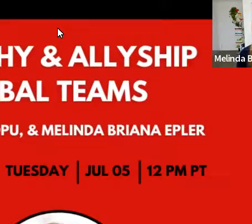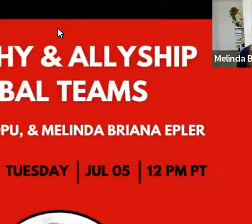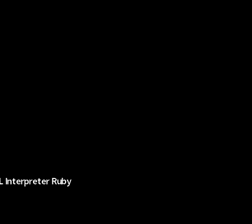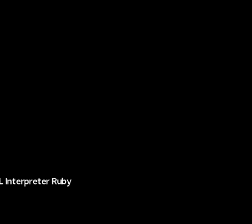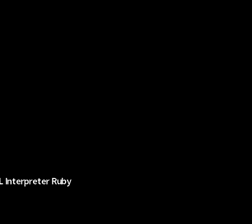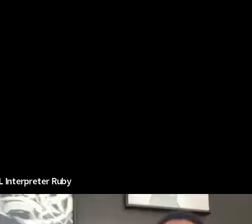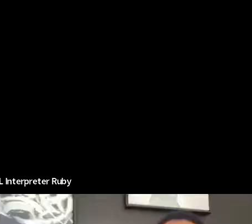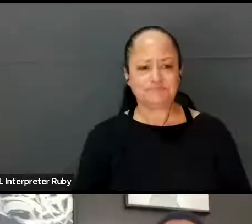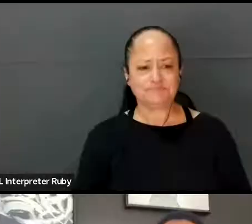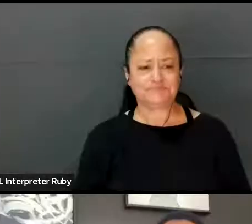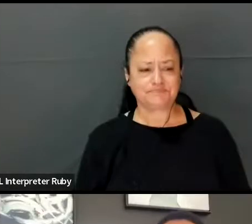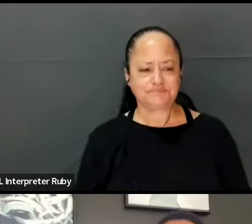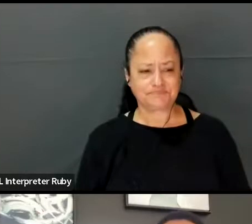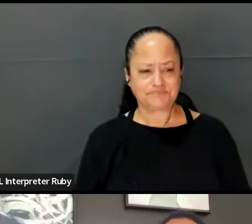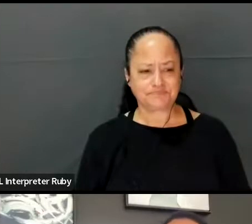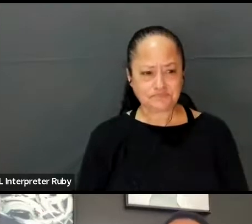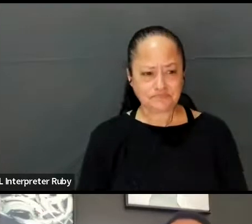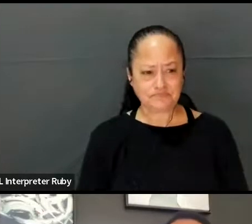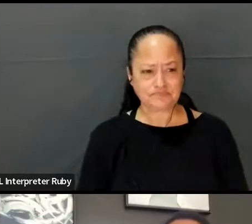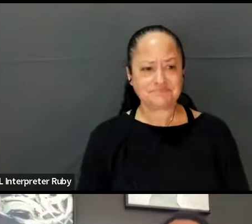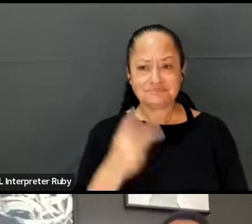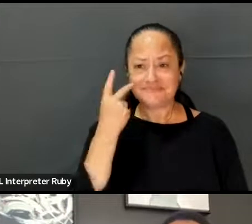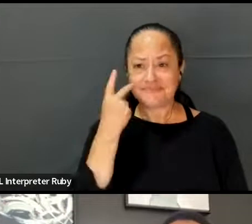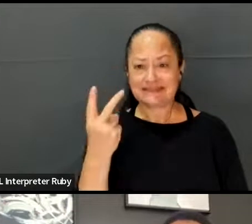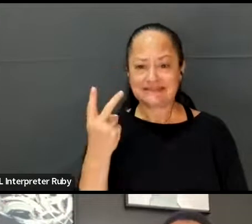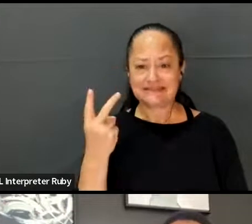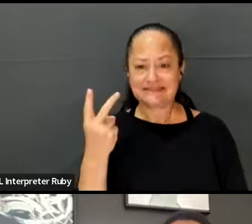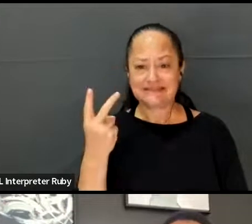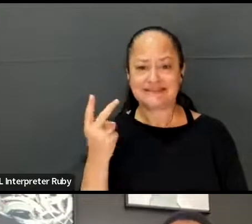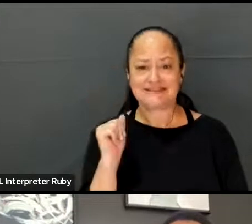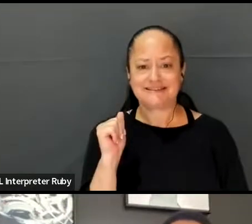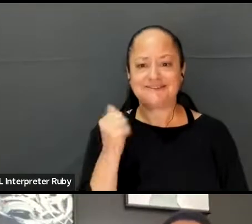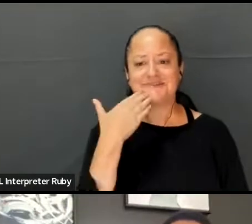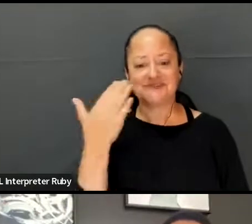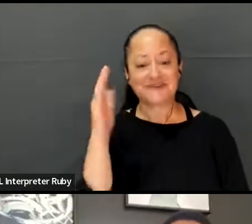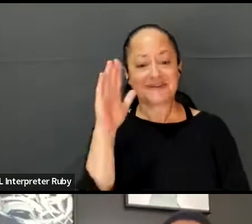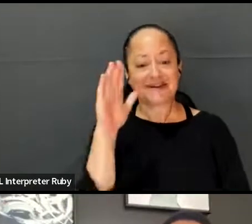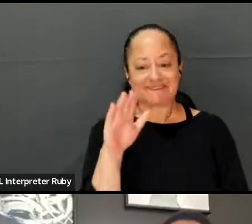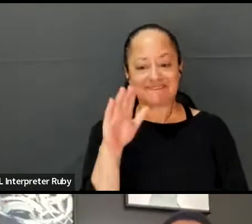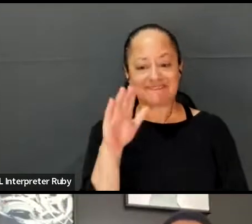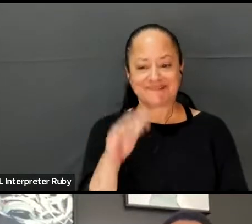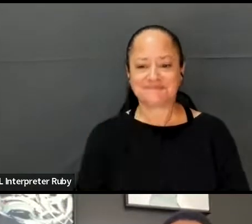All right. And I see Adil. Hi, good afternoon.